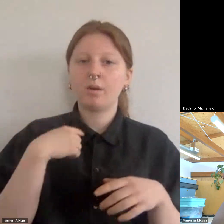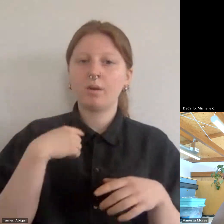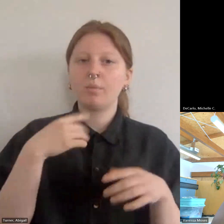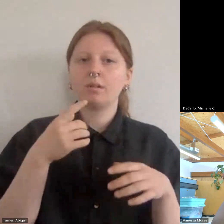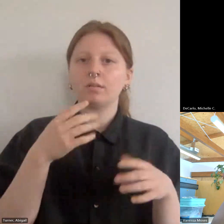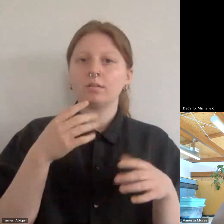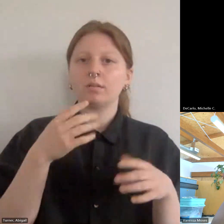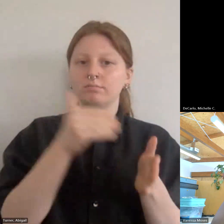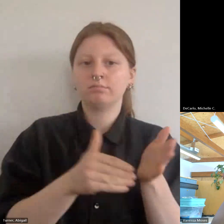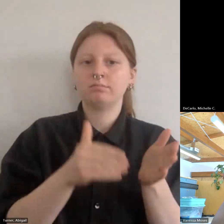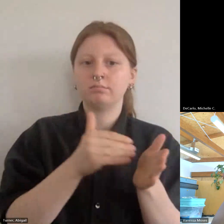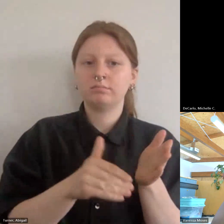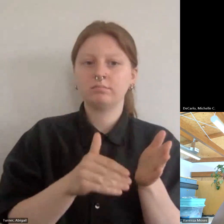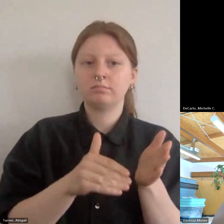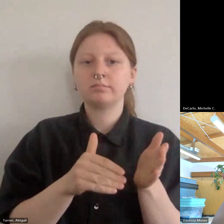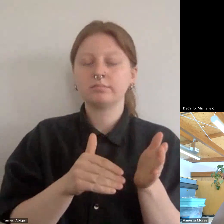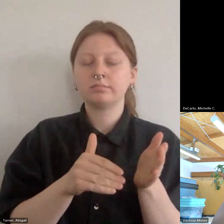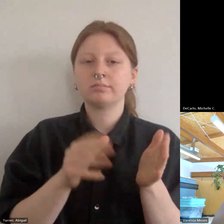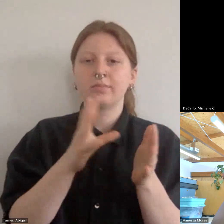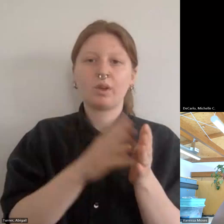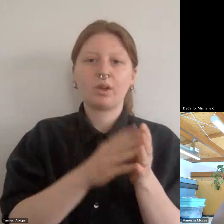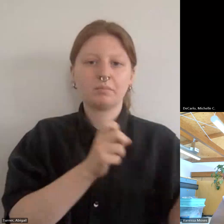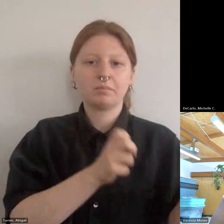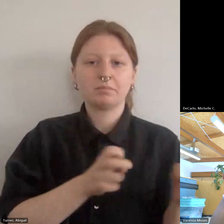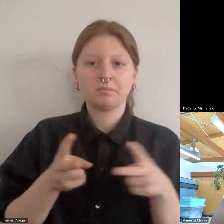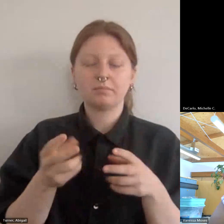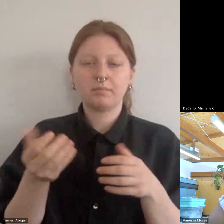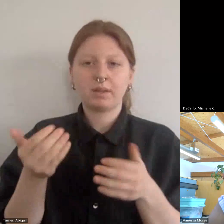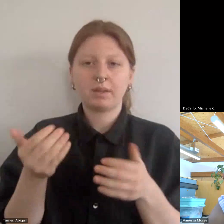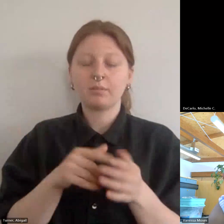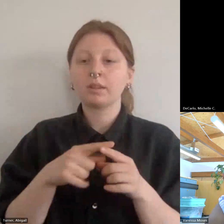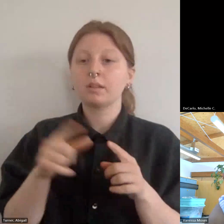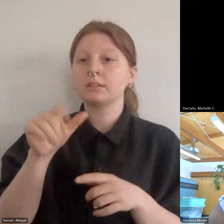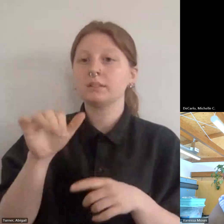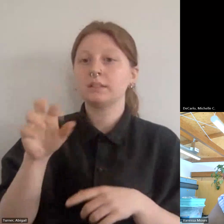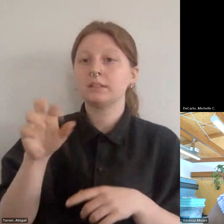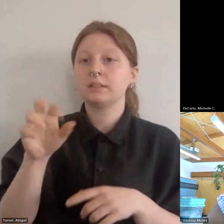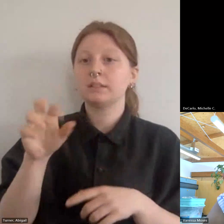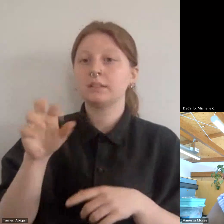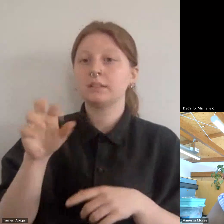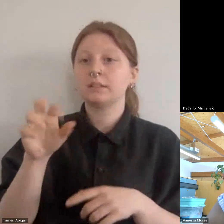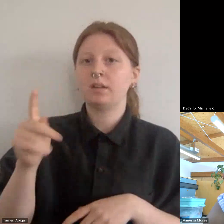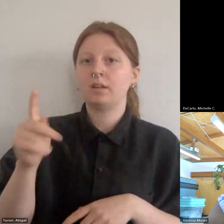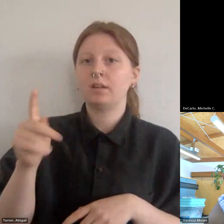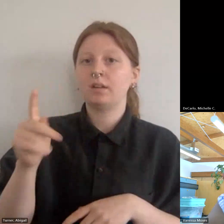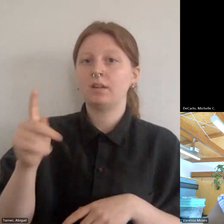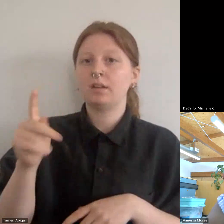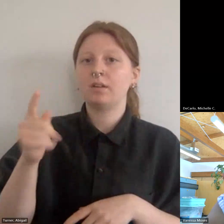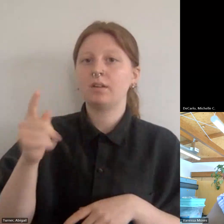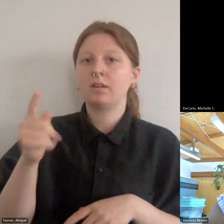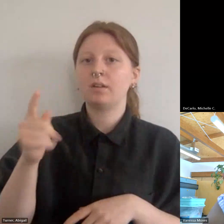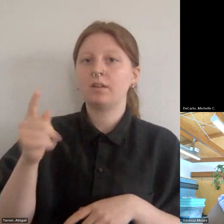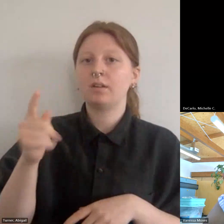going to just copy and edit again, but there's a link to a survey, and I would really appreciate